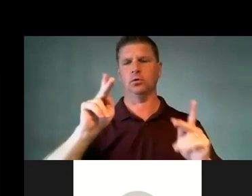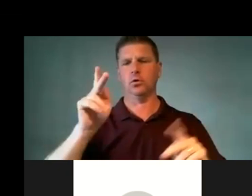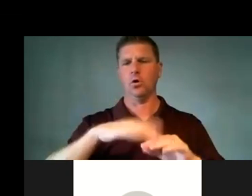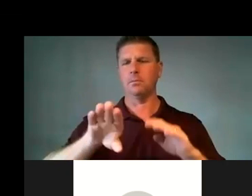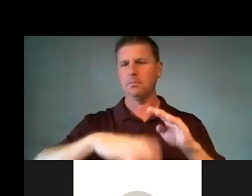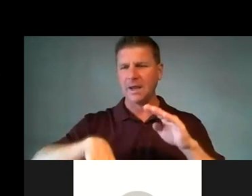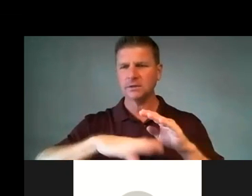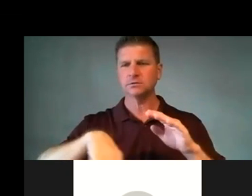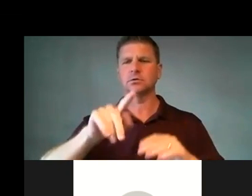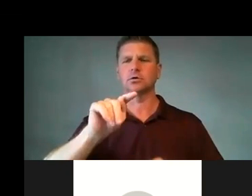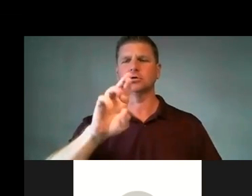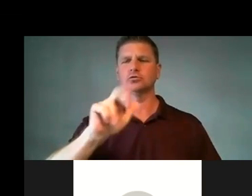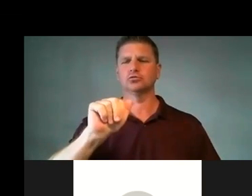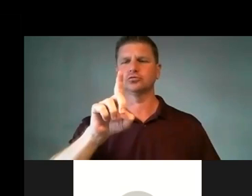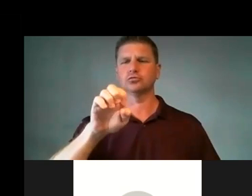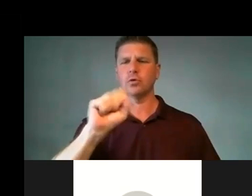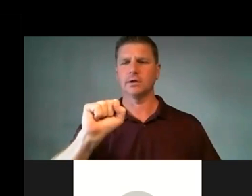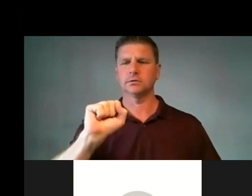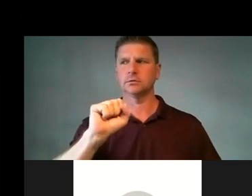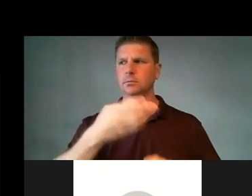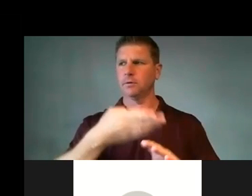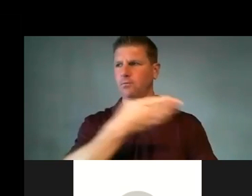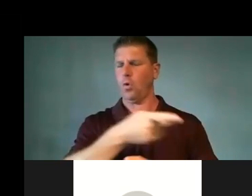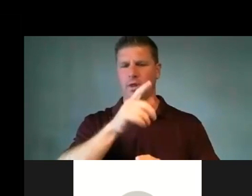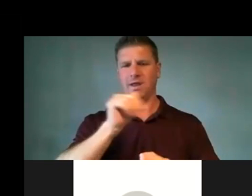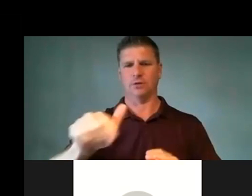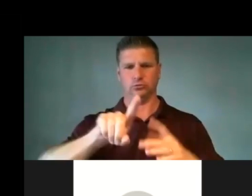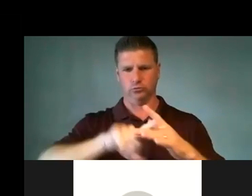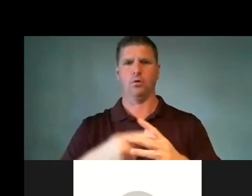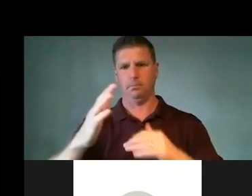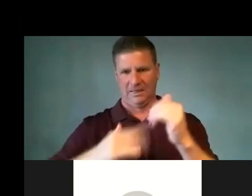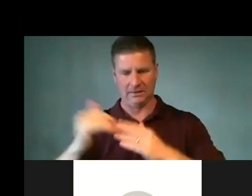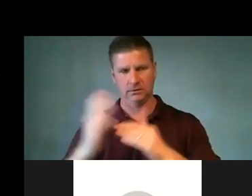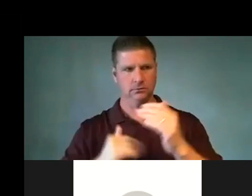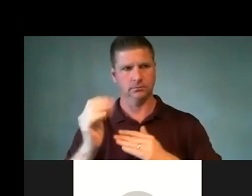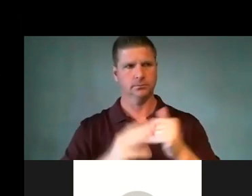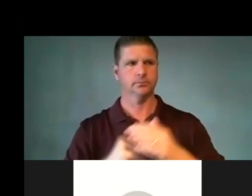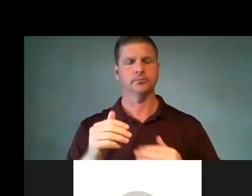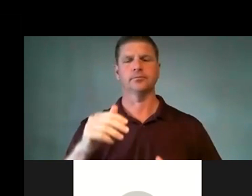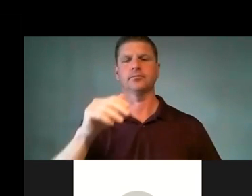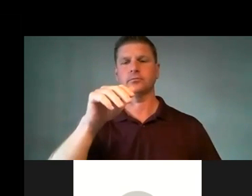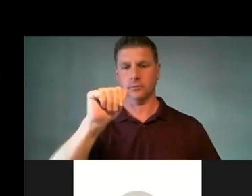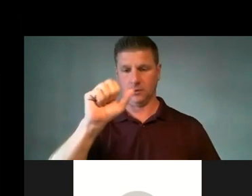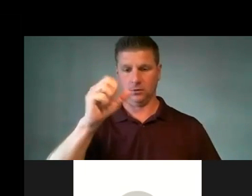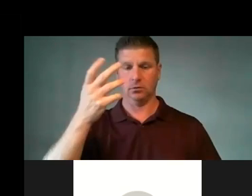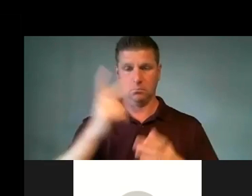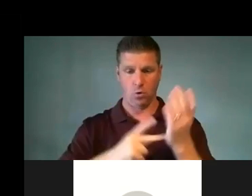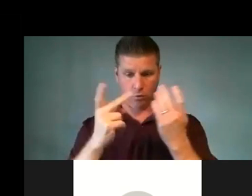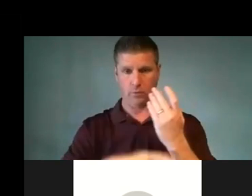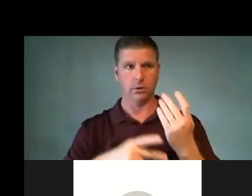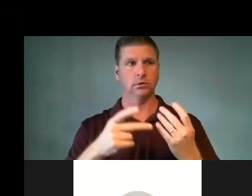basic trades before they can step on any construction site. And as the program